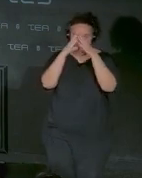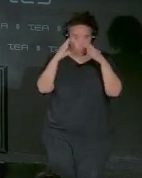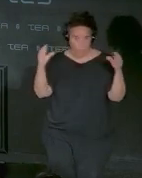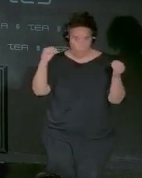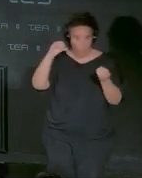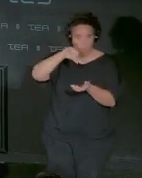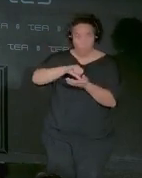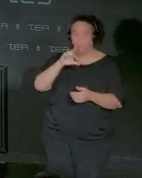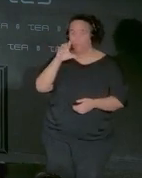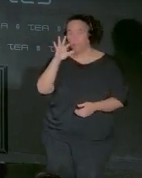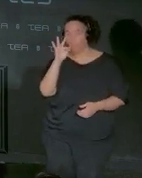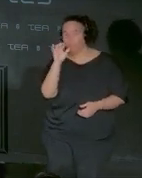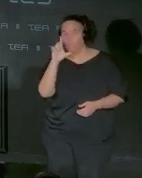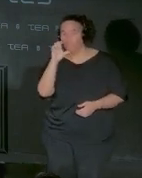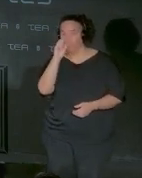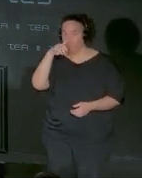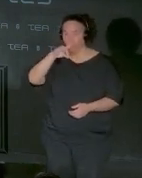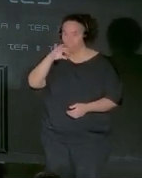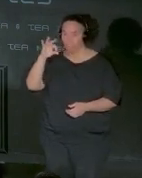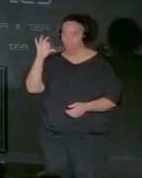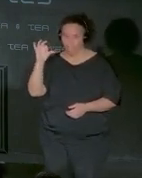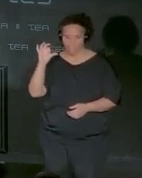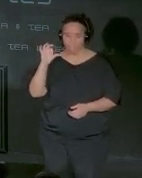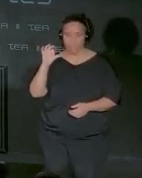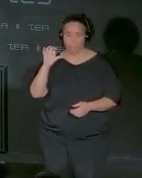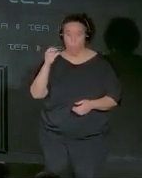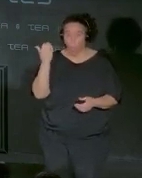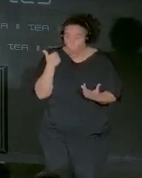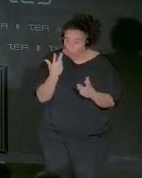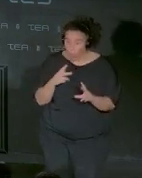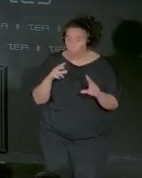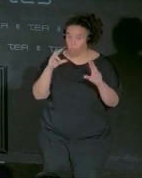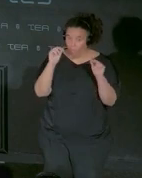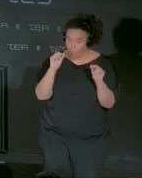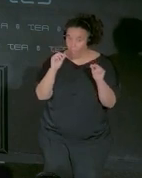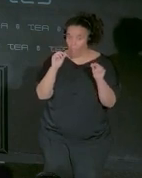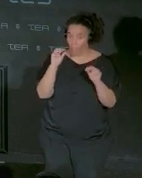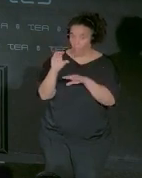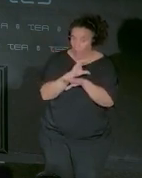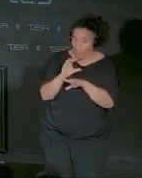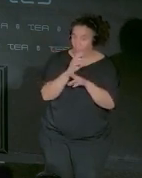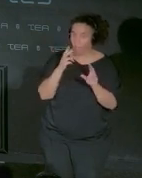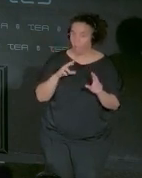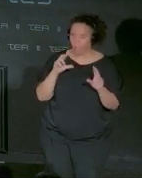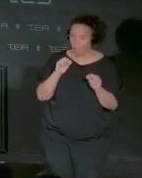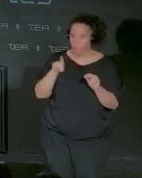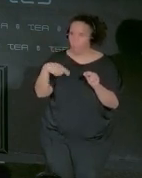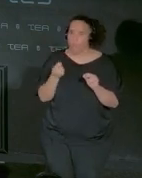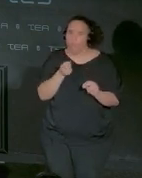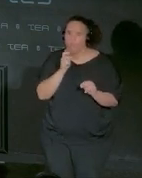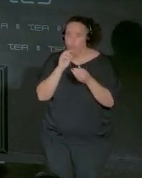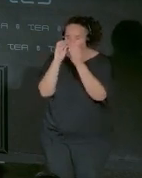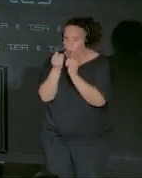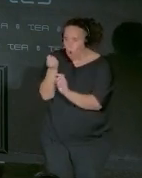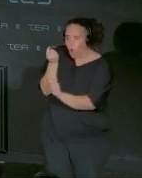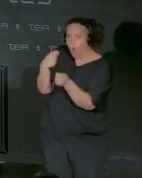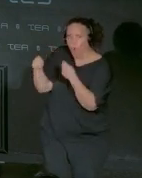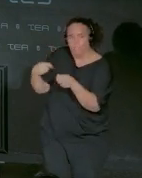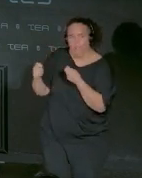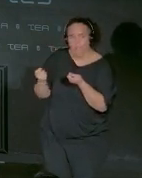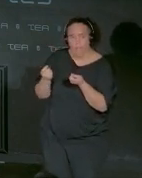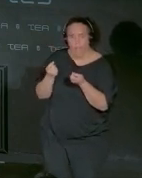company. And also, they haven't made a game commercially yet, so there's still a lot to learn. And we think it's very important that also cultural funds play